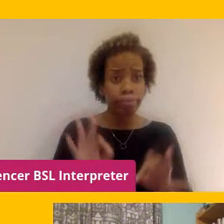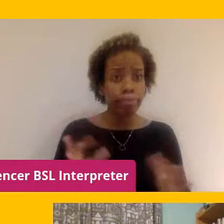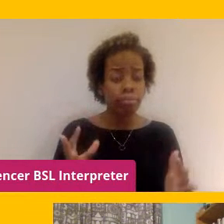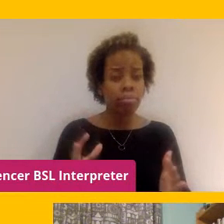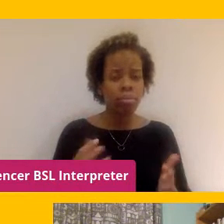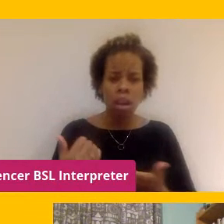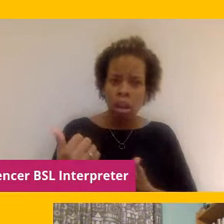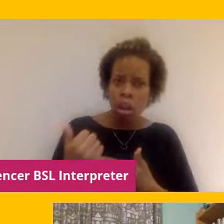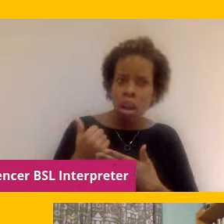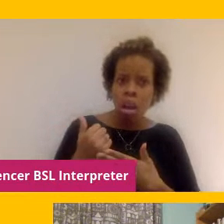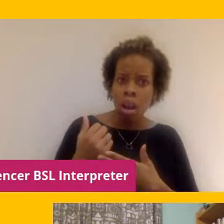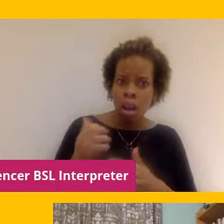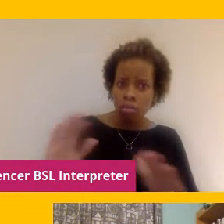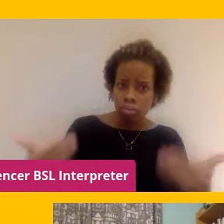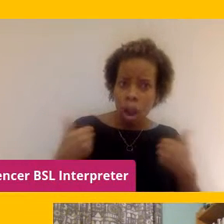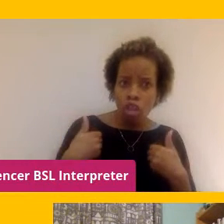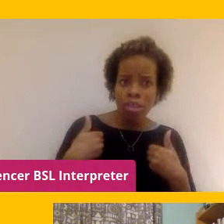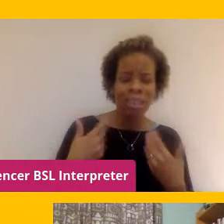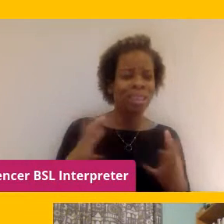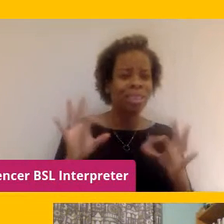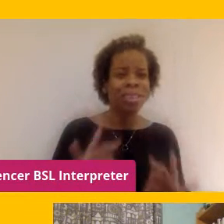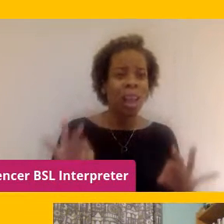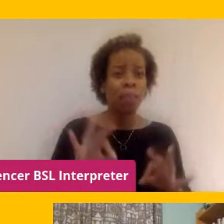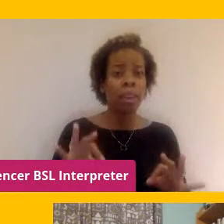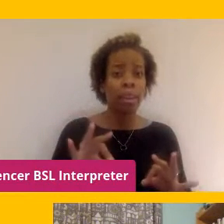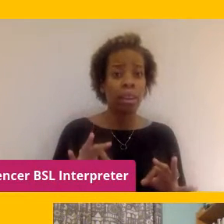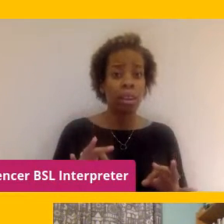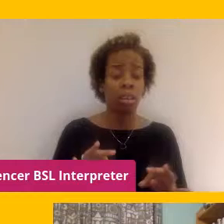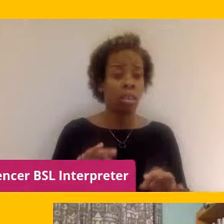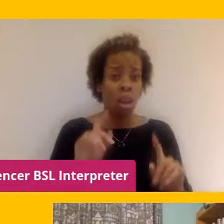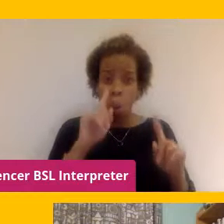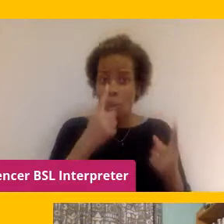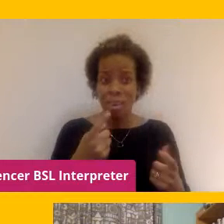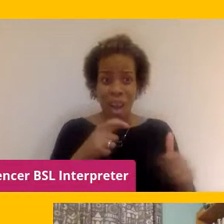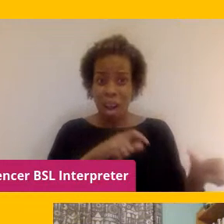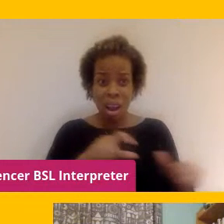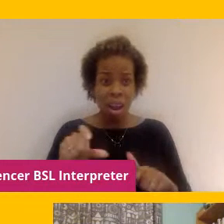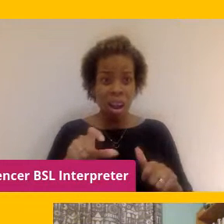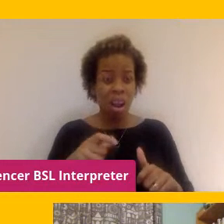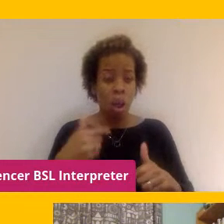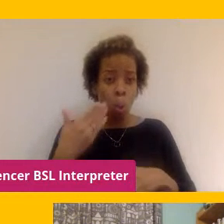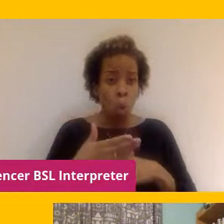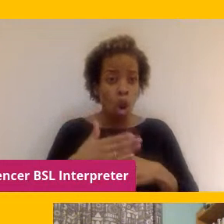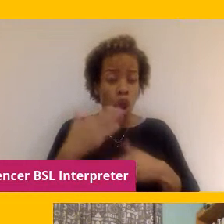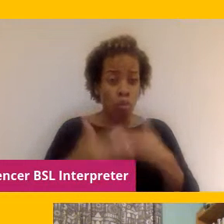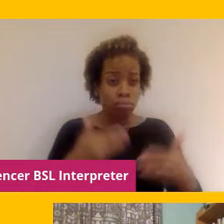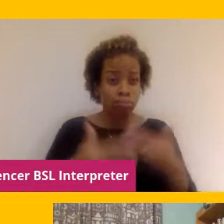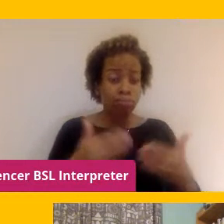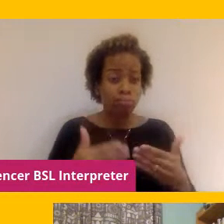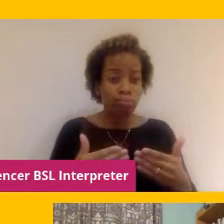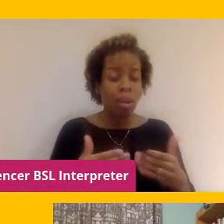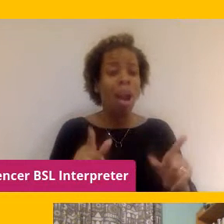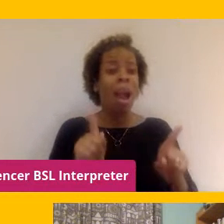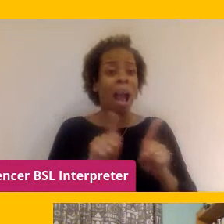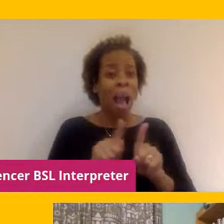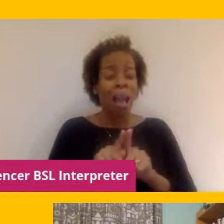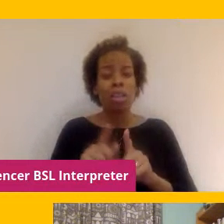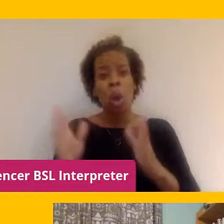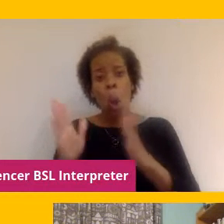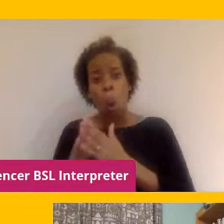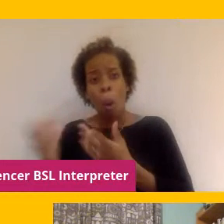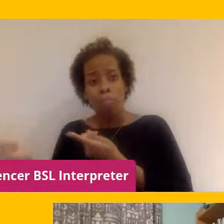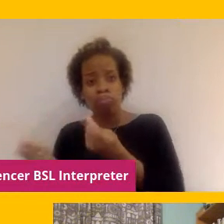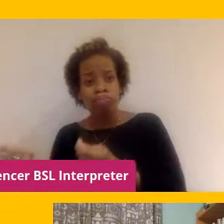and there's an expectation that staff will function above and beyond their usual work rate whilst managing home and family commitments. What does